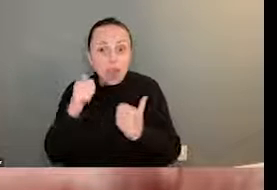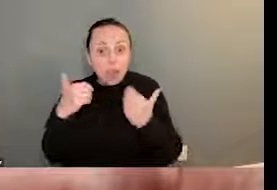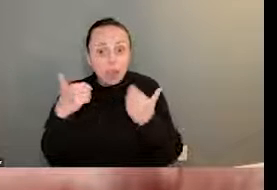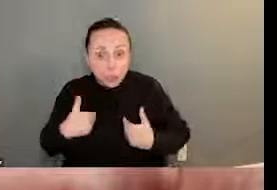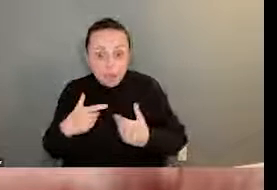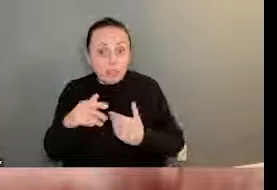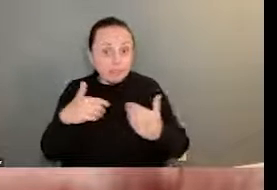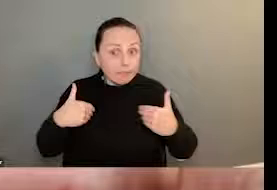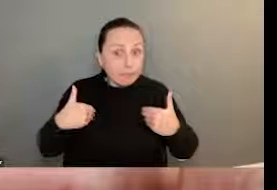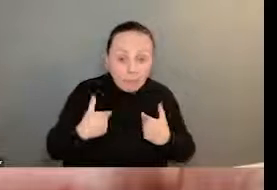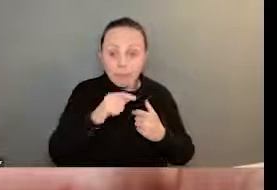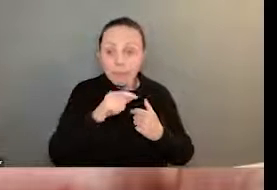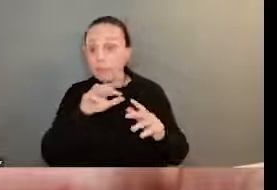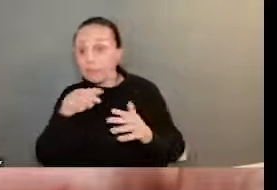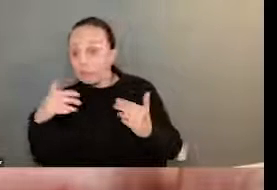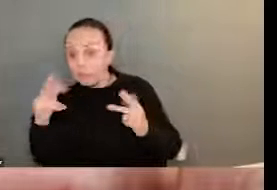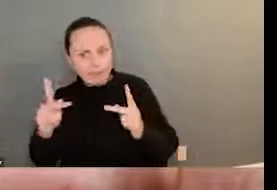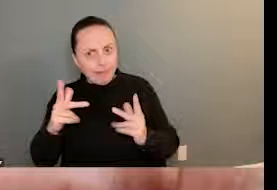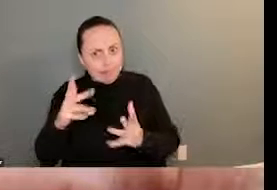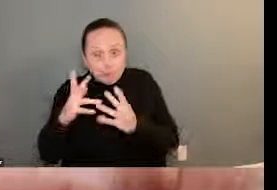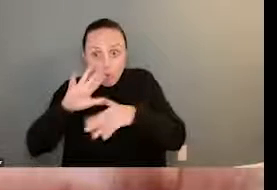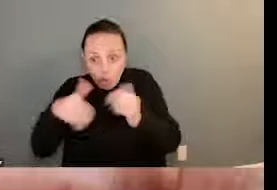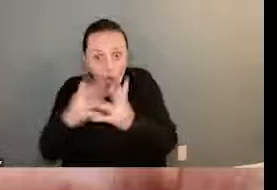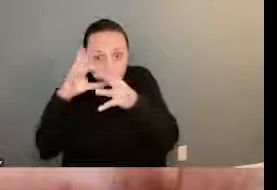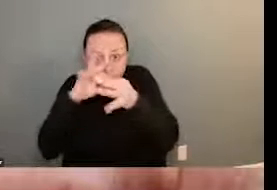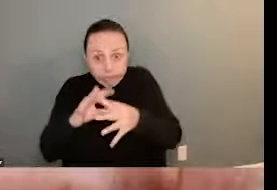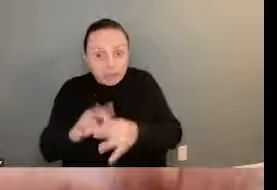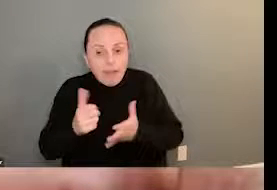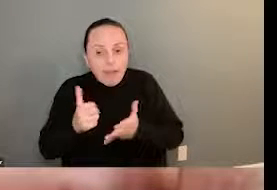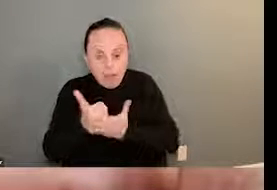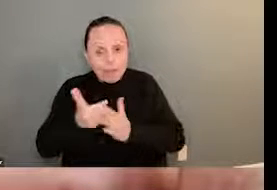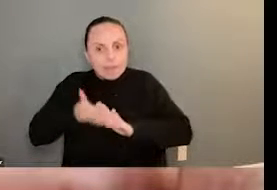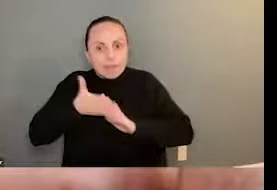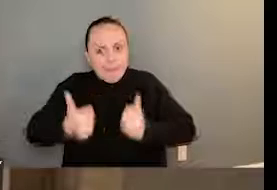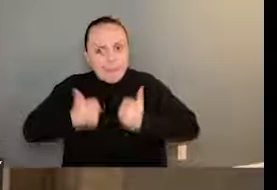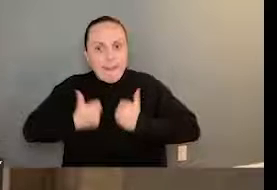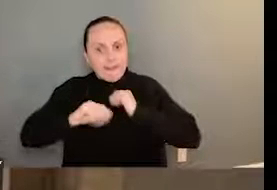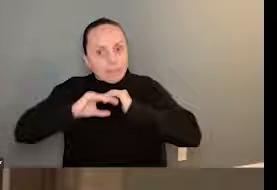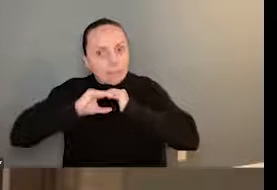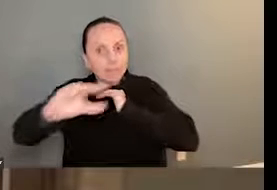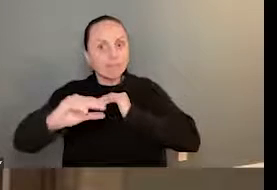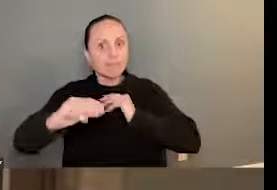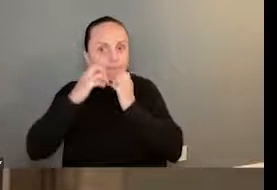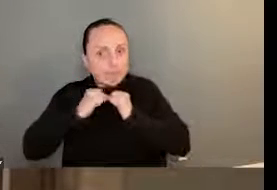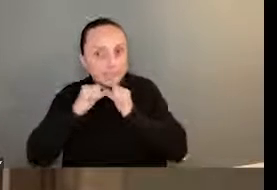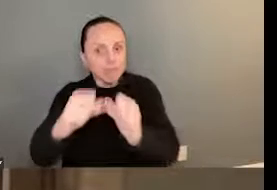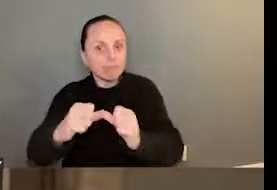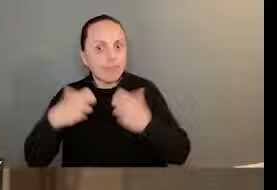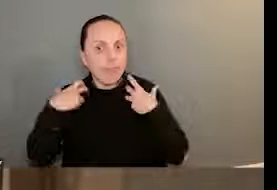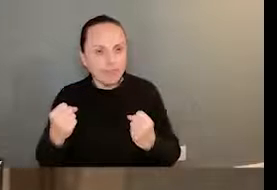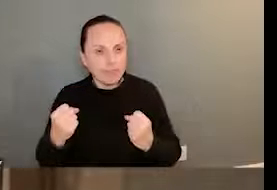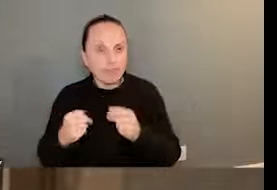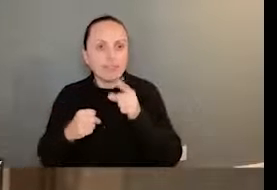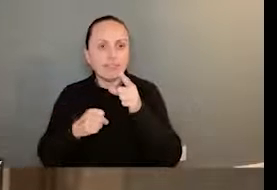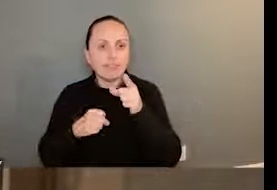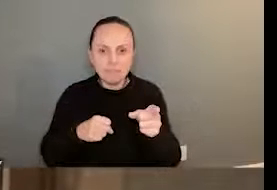are helping us to stay alive. They're helping us to remain and stay healthy. So this is the first